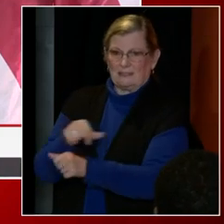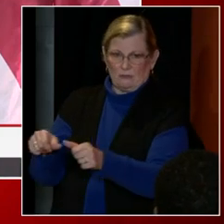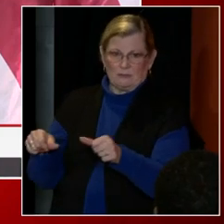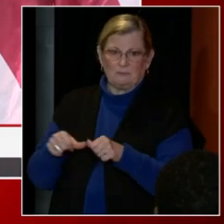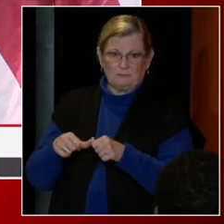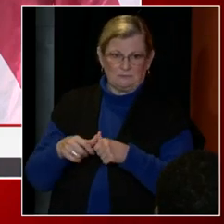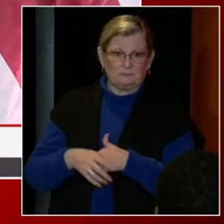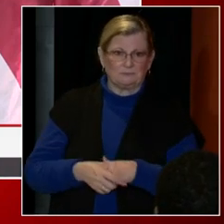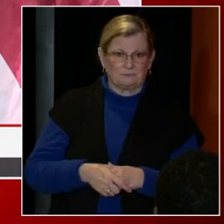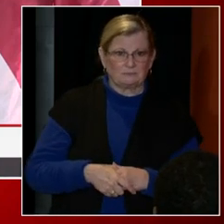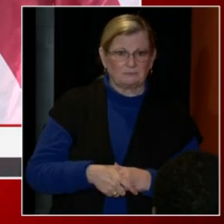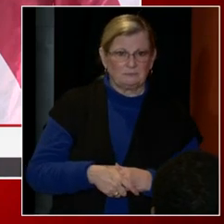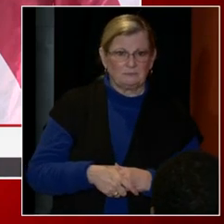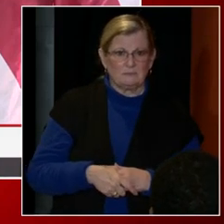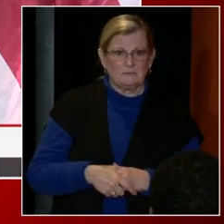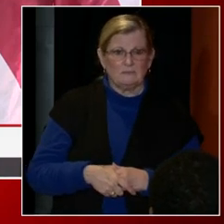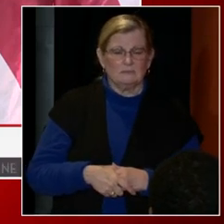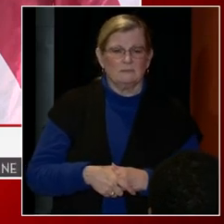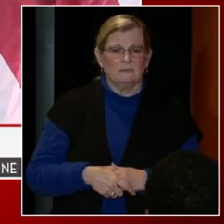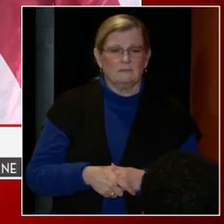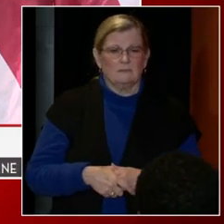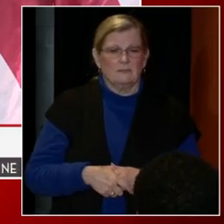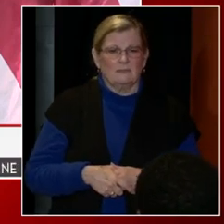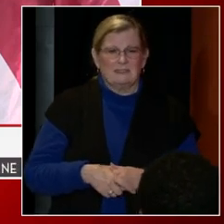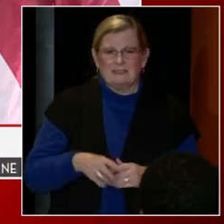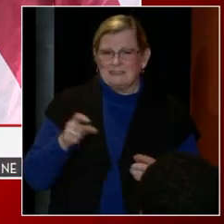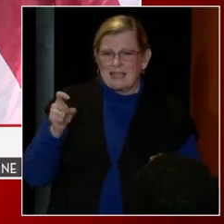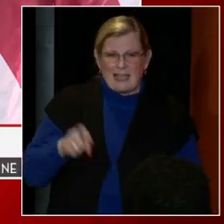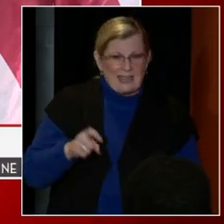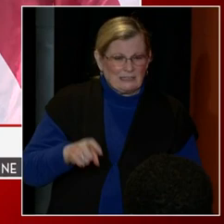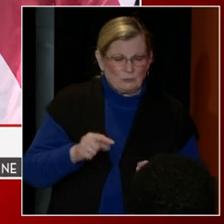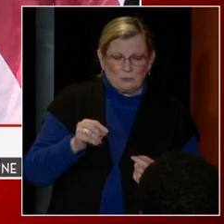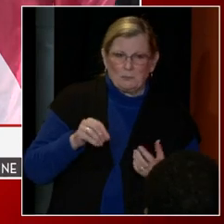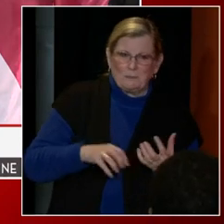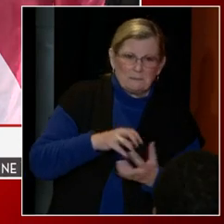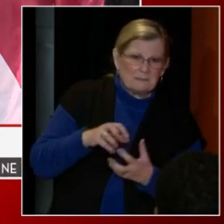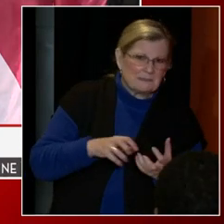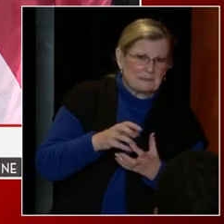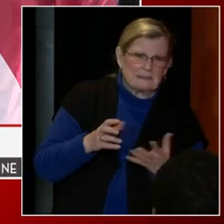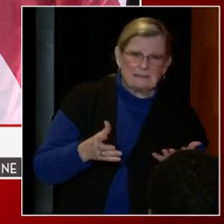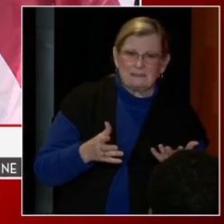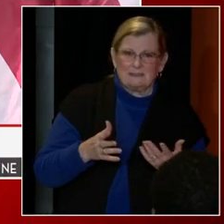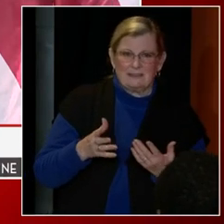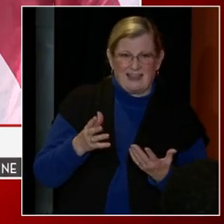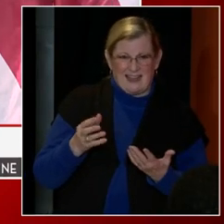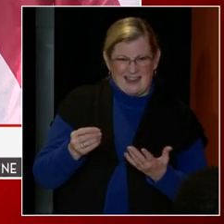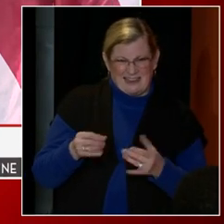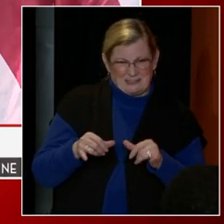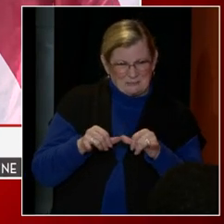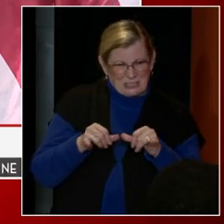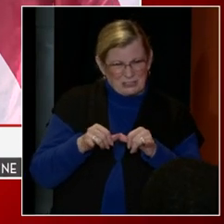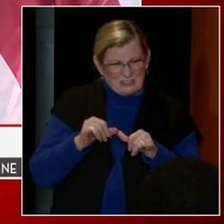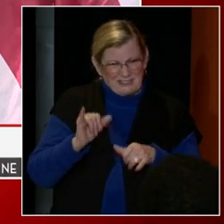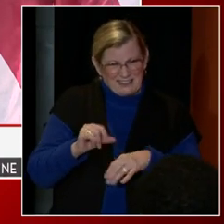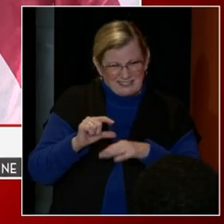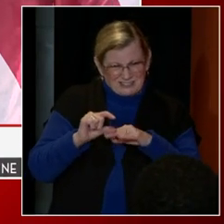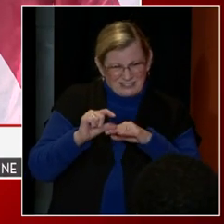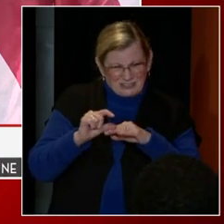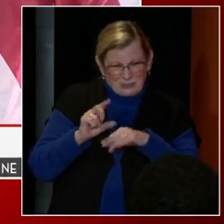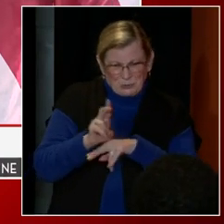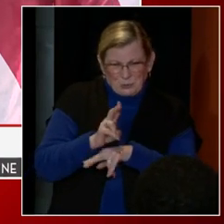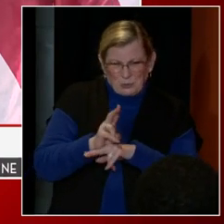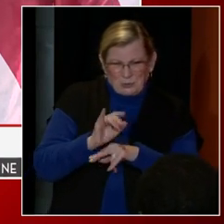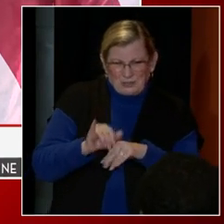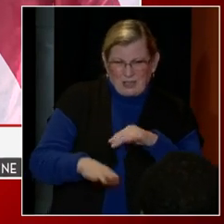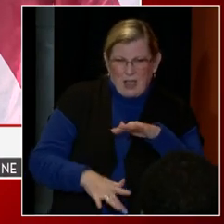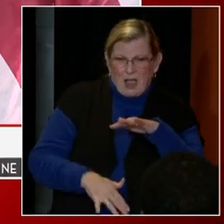the fact that it has a diluent or has to be mixed, and that doses have to be used within 6 hours of mixing.